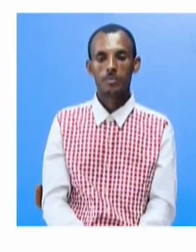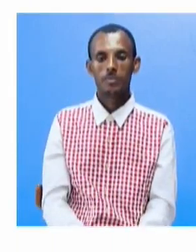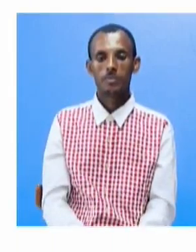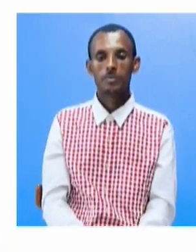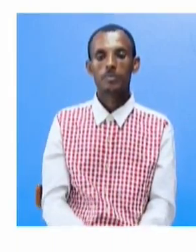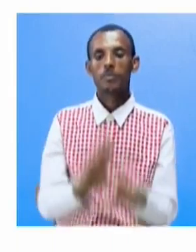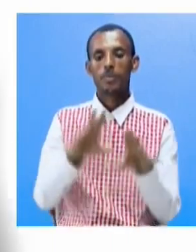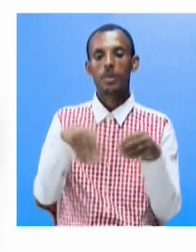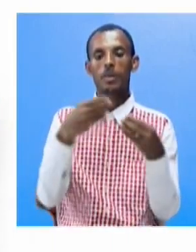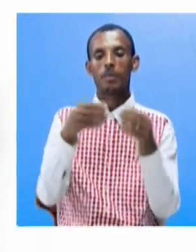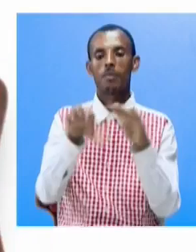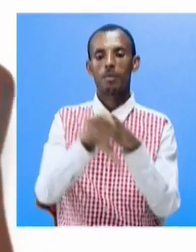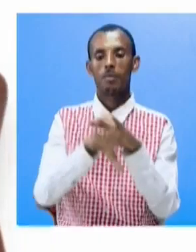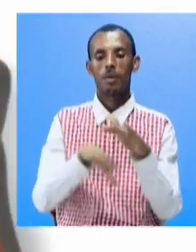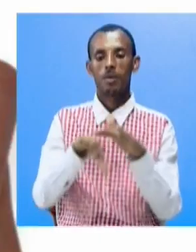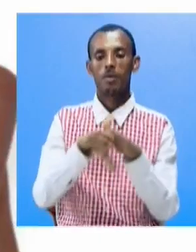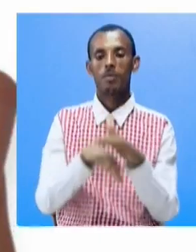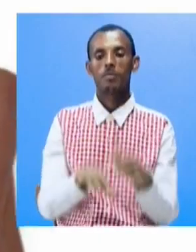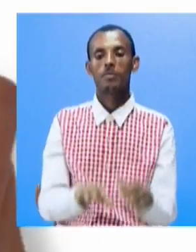Given below.